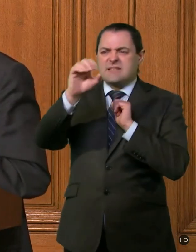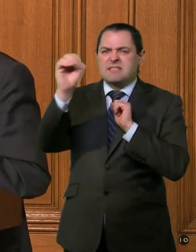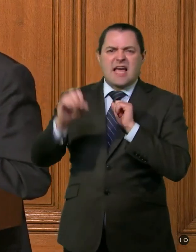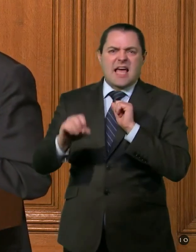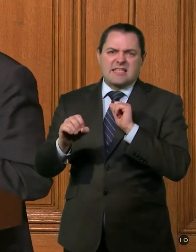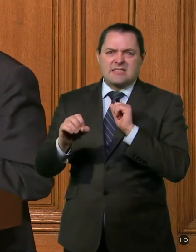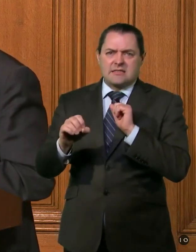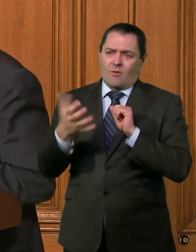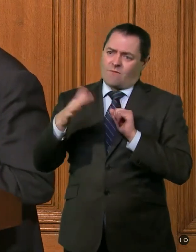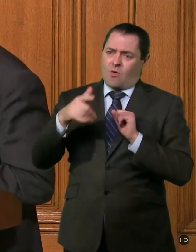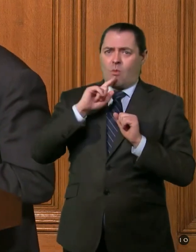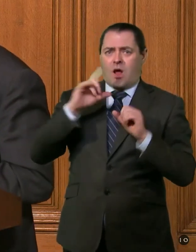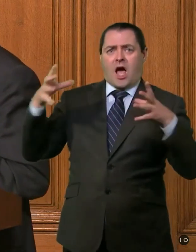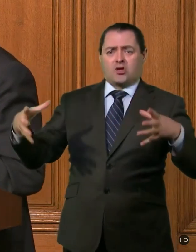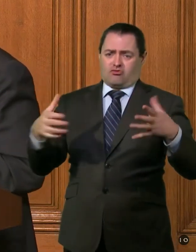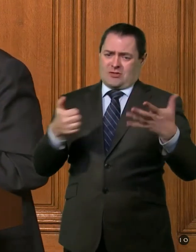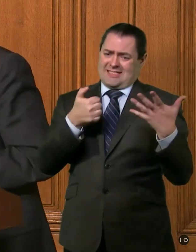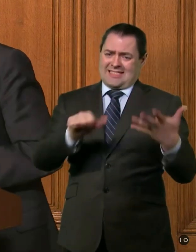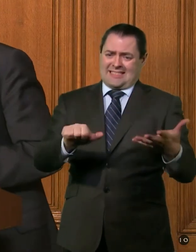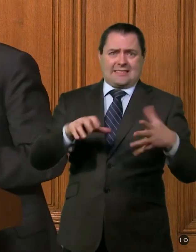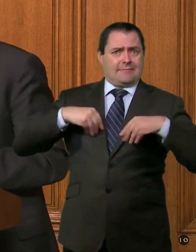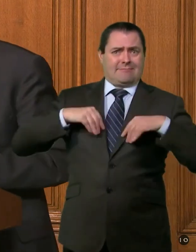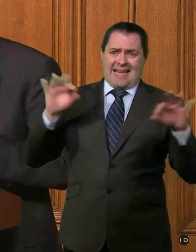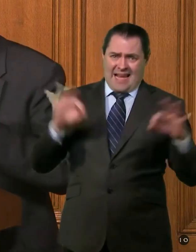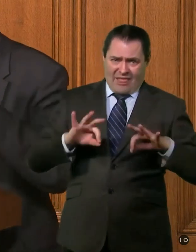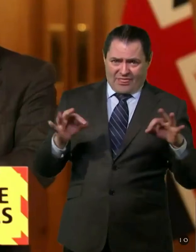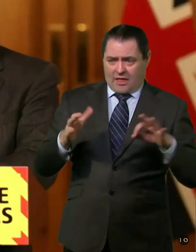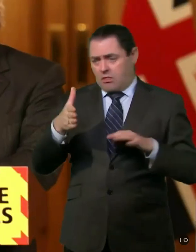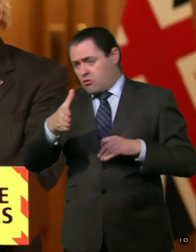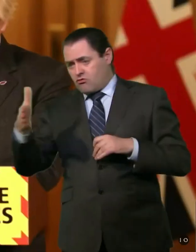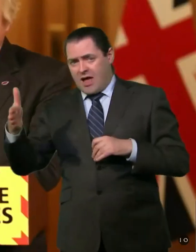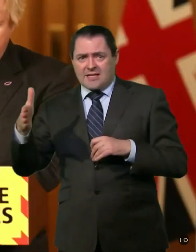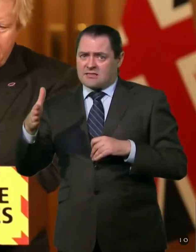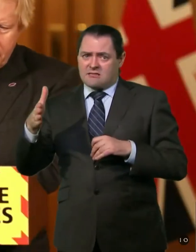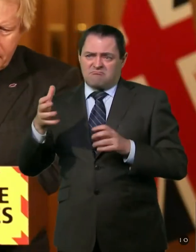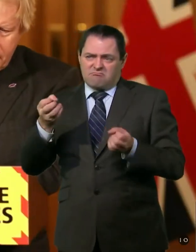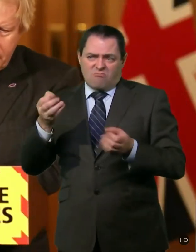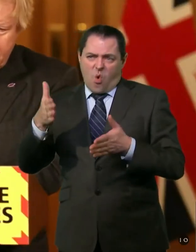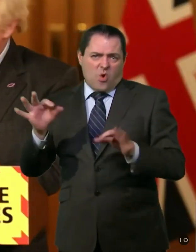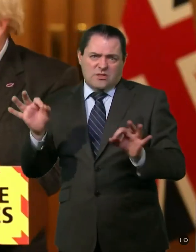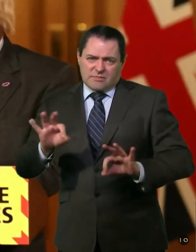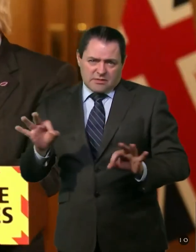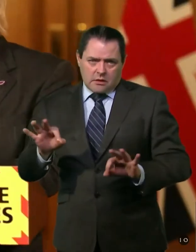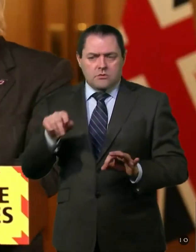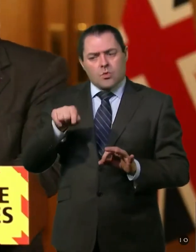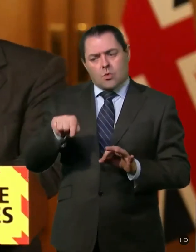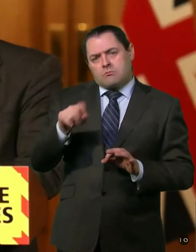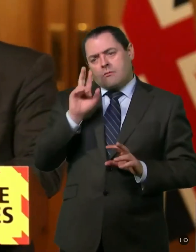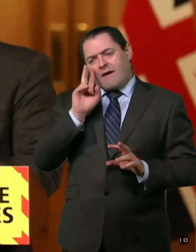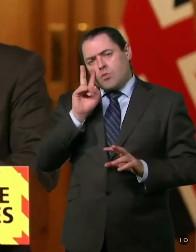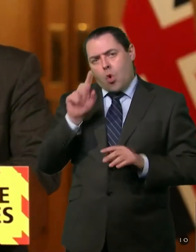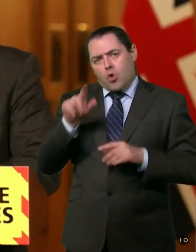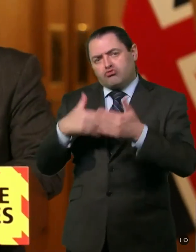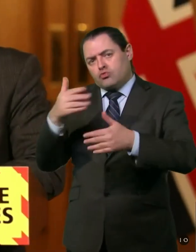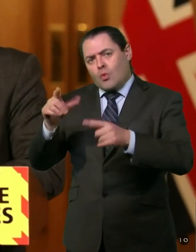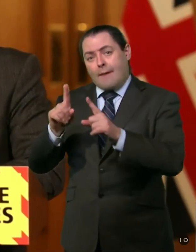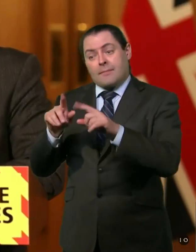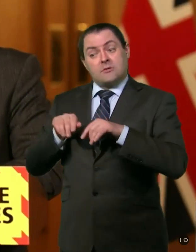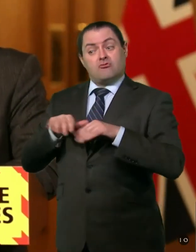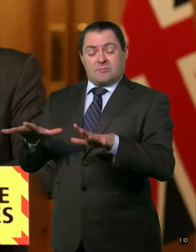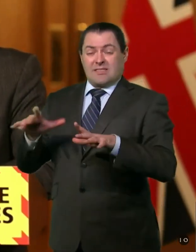well, I suspect. Thanks, Carl. Tom Newton-Dunn, Times Radio. Professor Van Tam. Sorry,